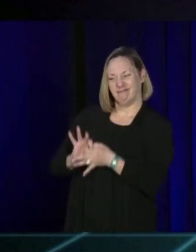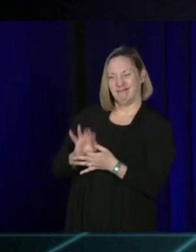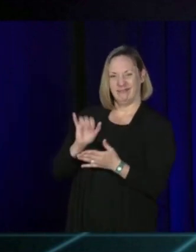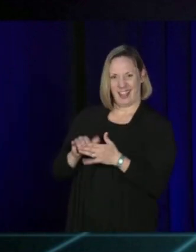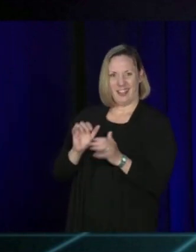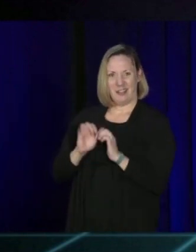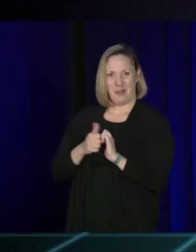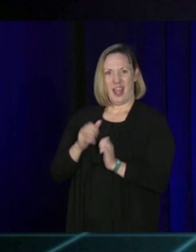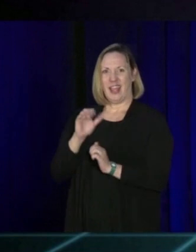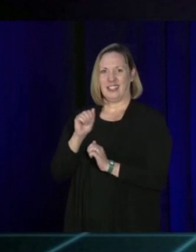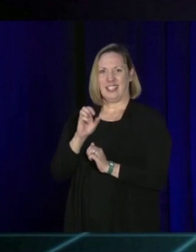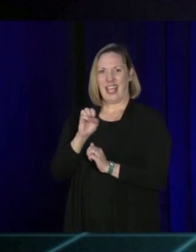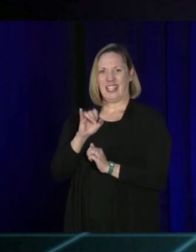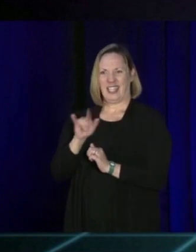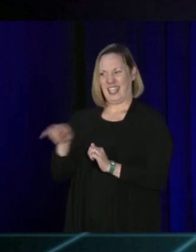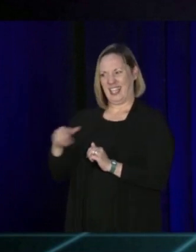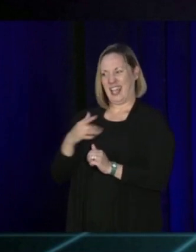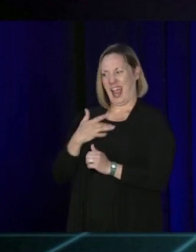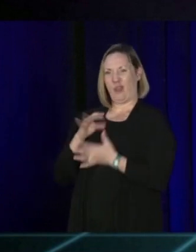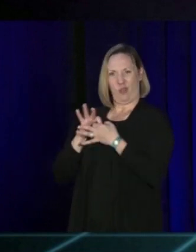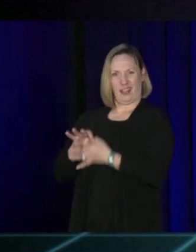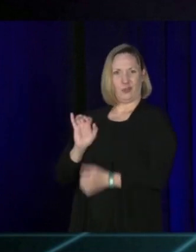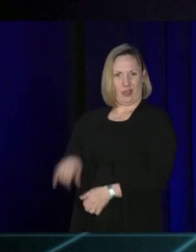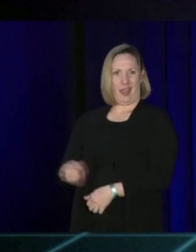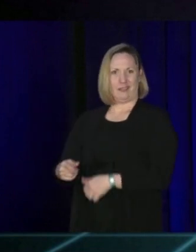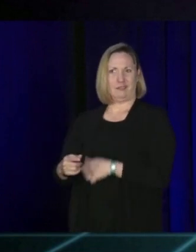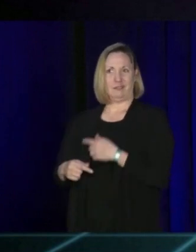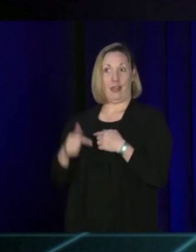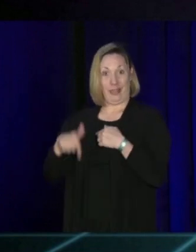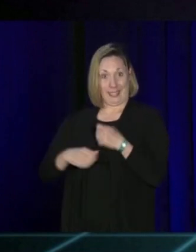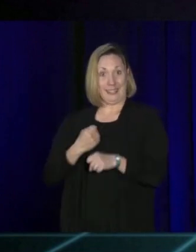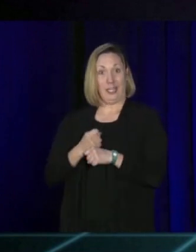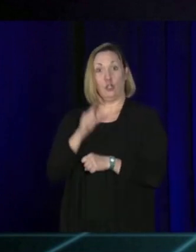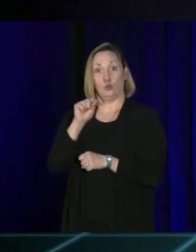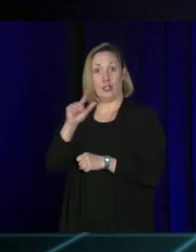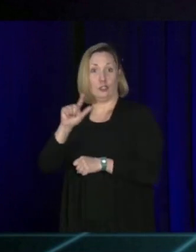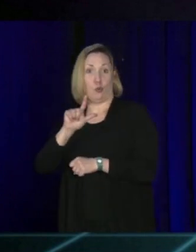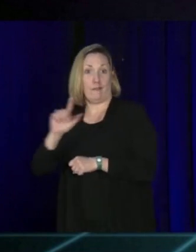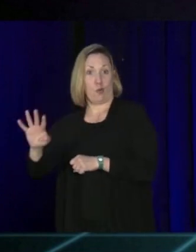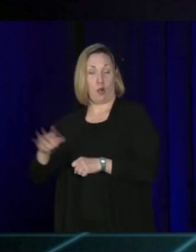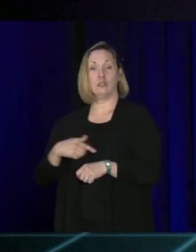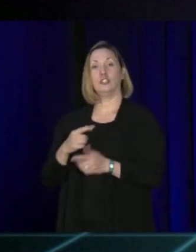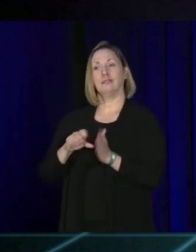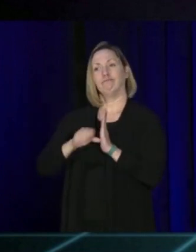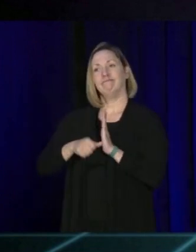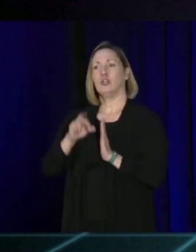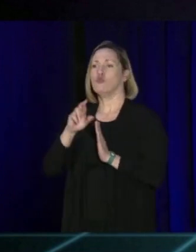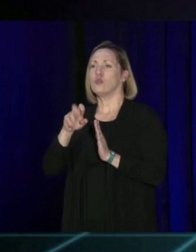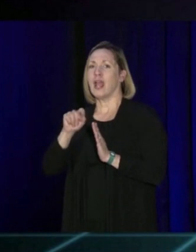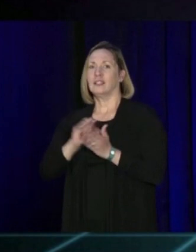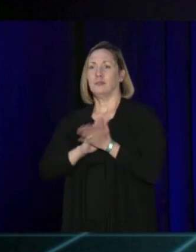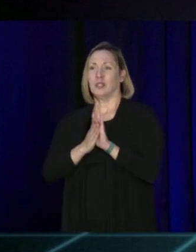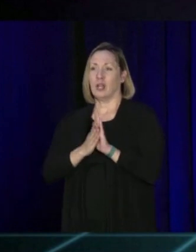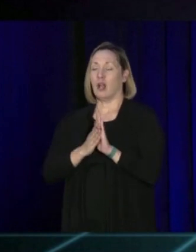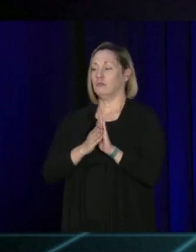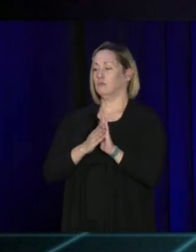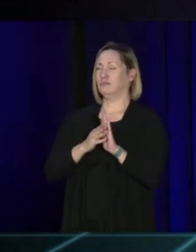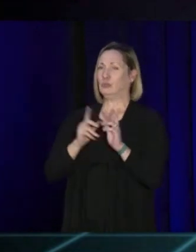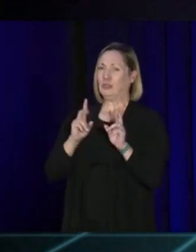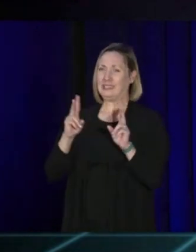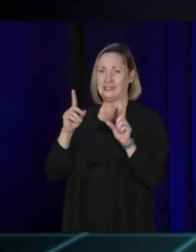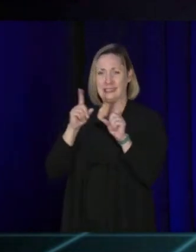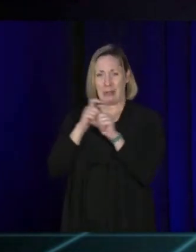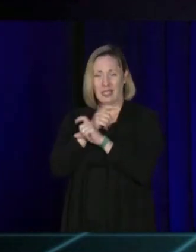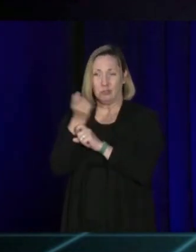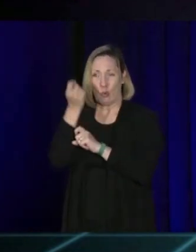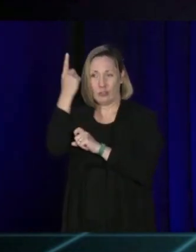Cassidy early this year, 24, where she highlights that React has gotten really, really hard to understand. And